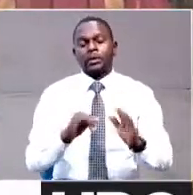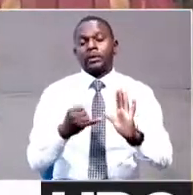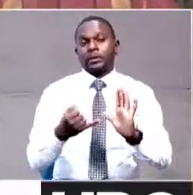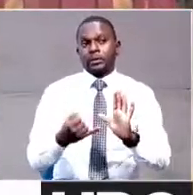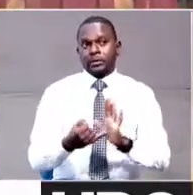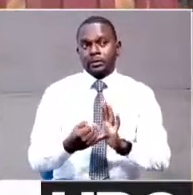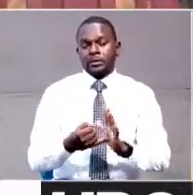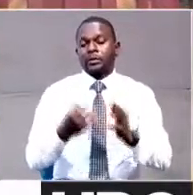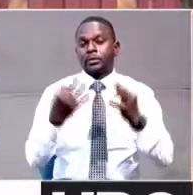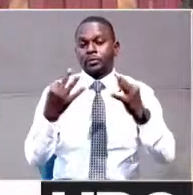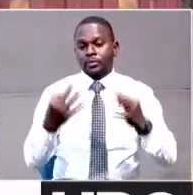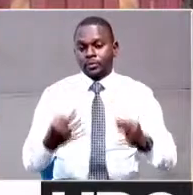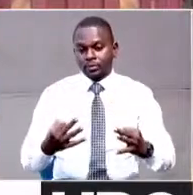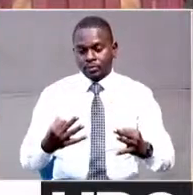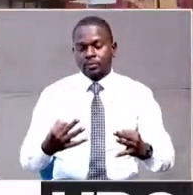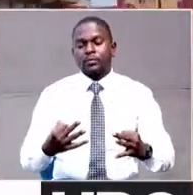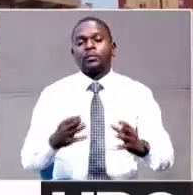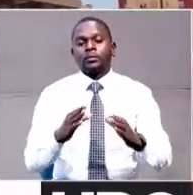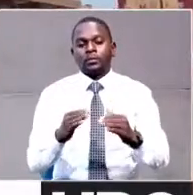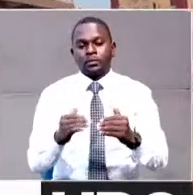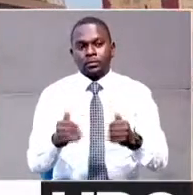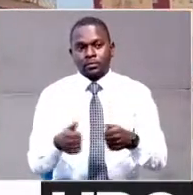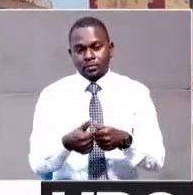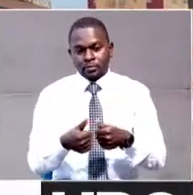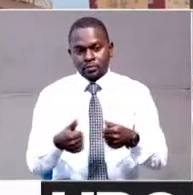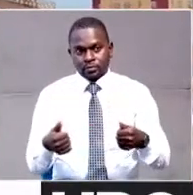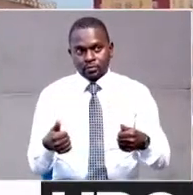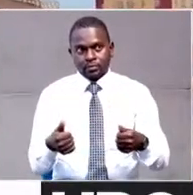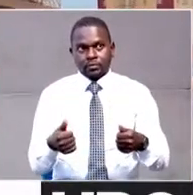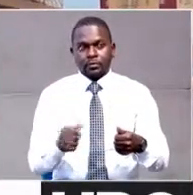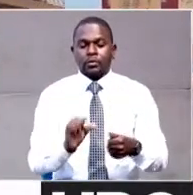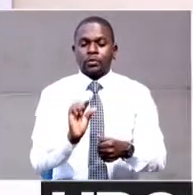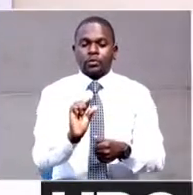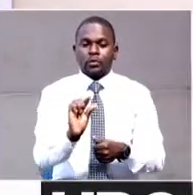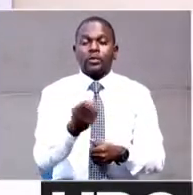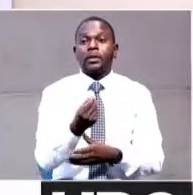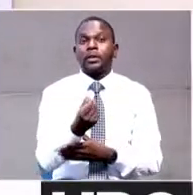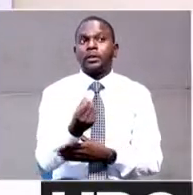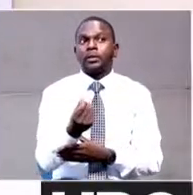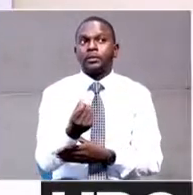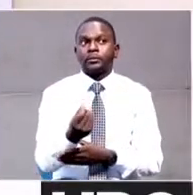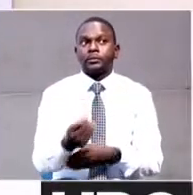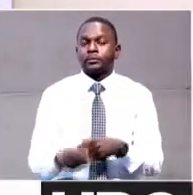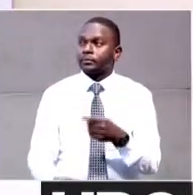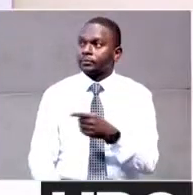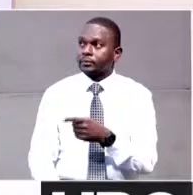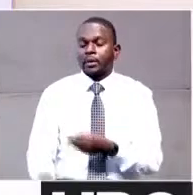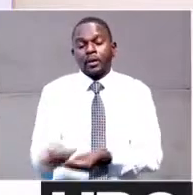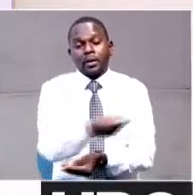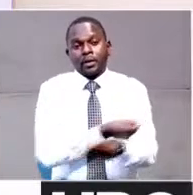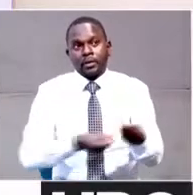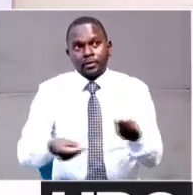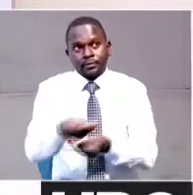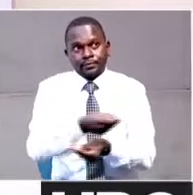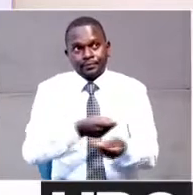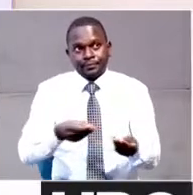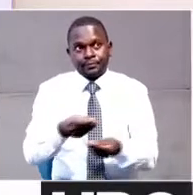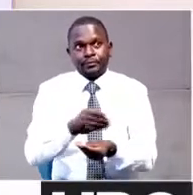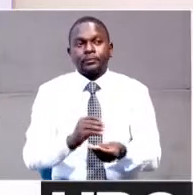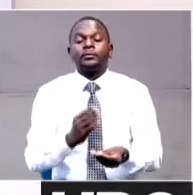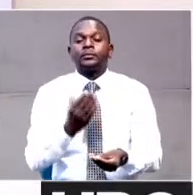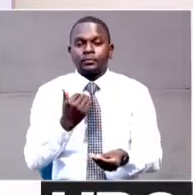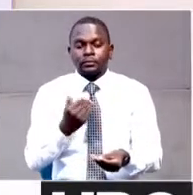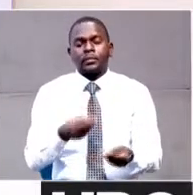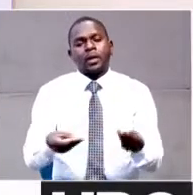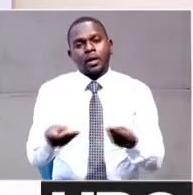on production and productivity, as well as low disposable incomes. The slow growth of the economy means the economy